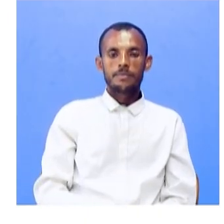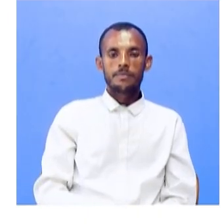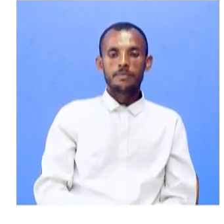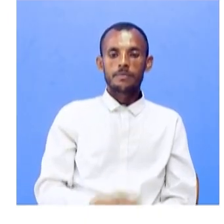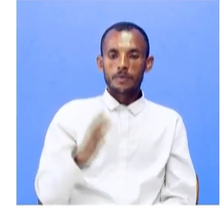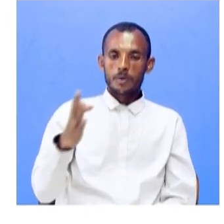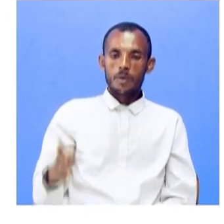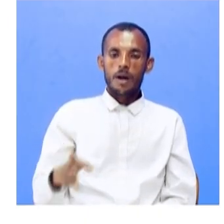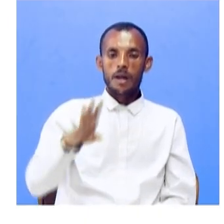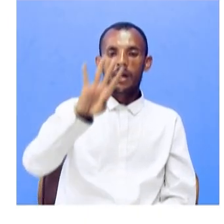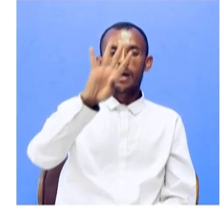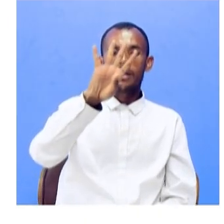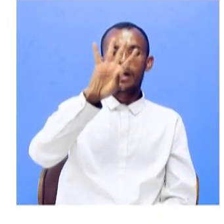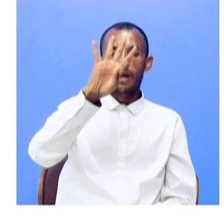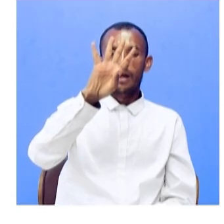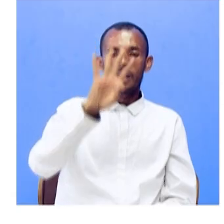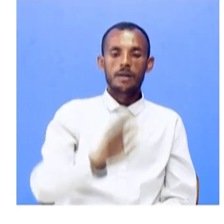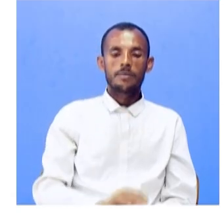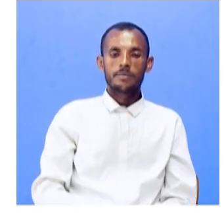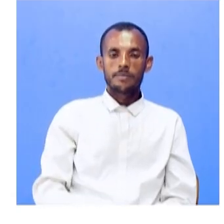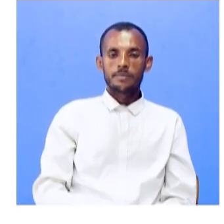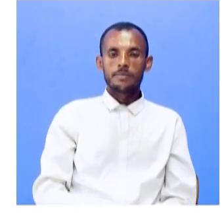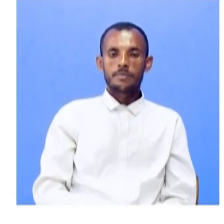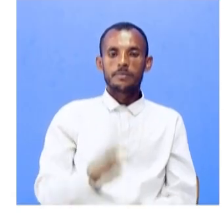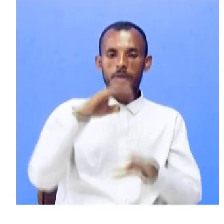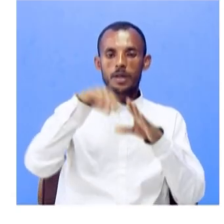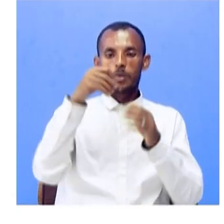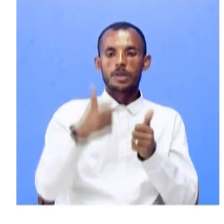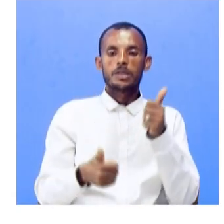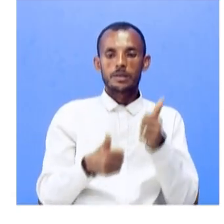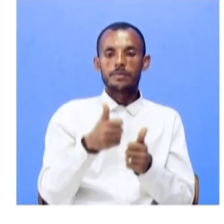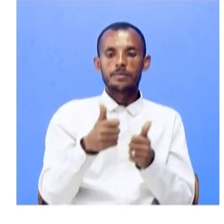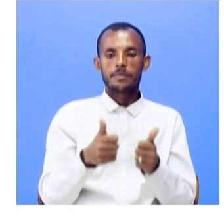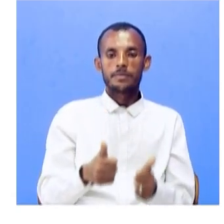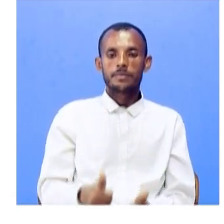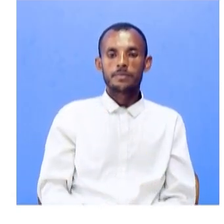It is a quadrilateral in which